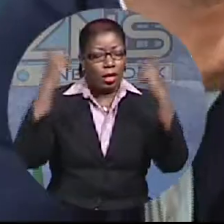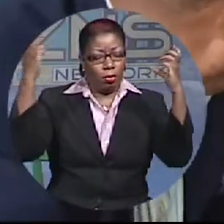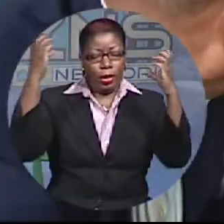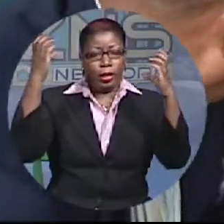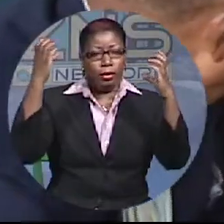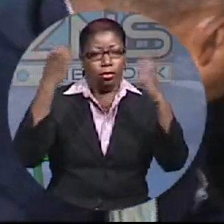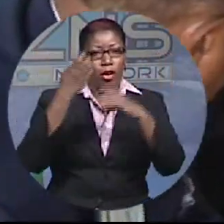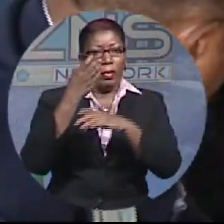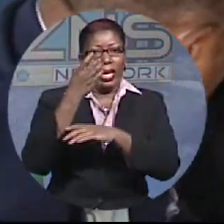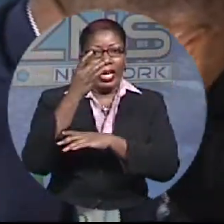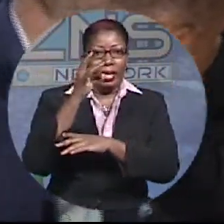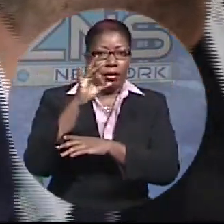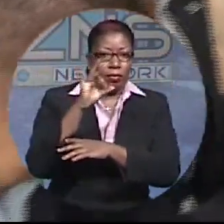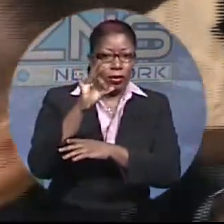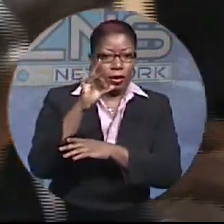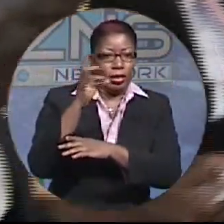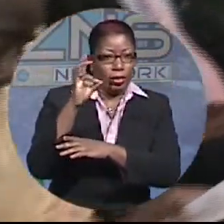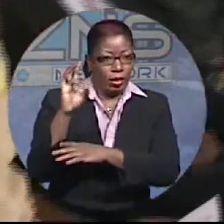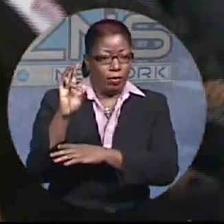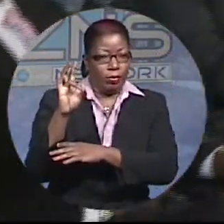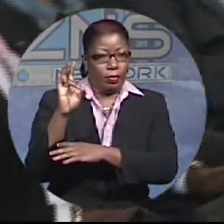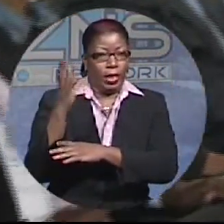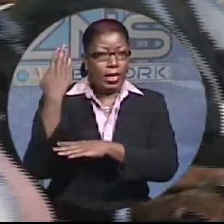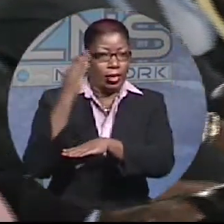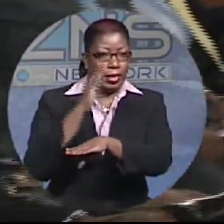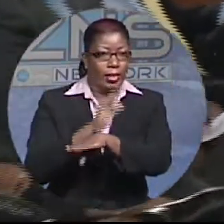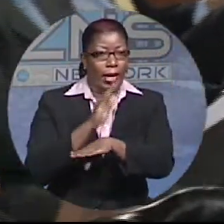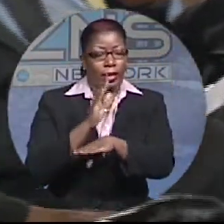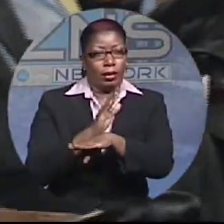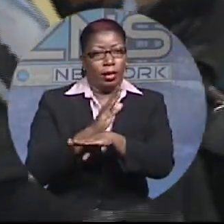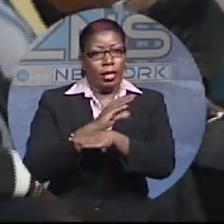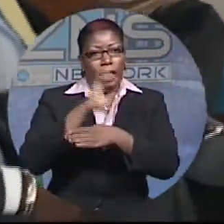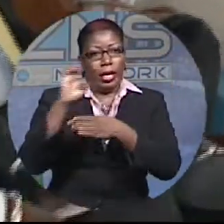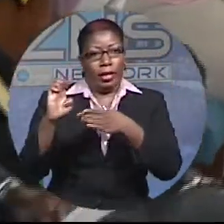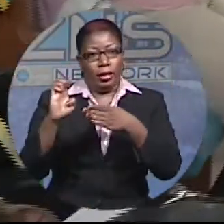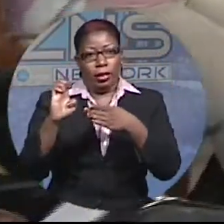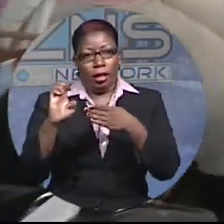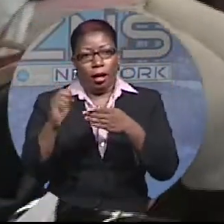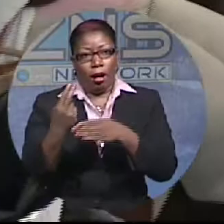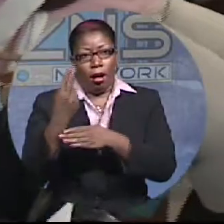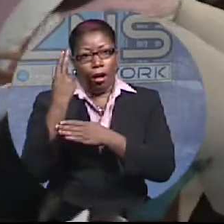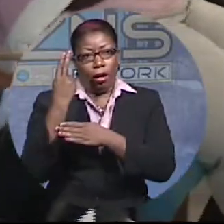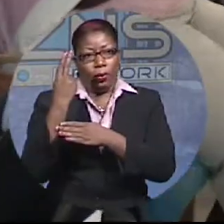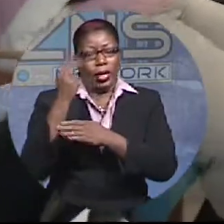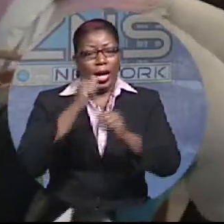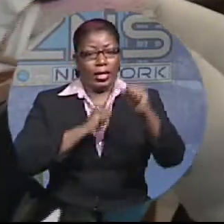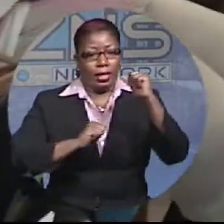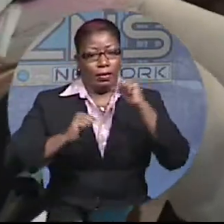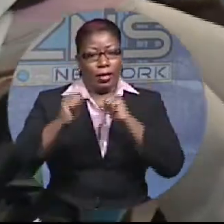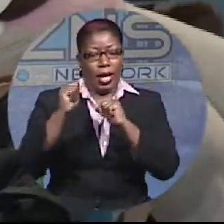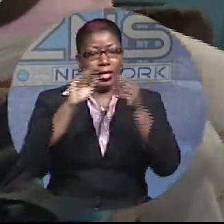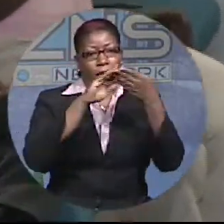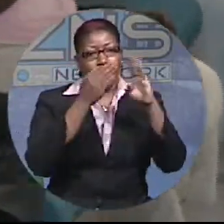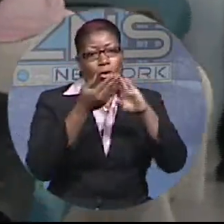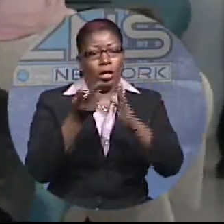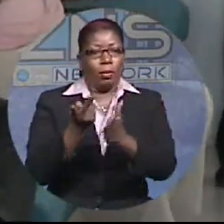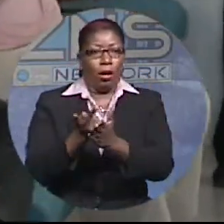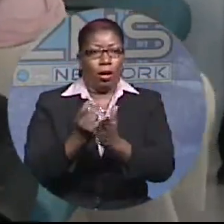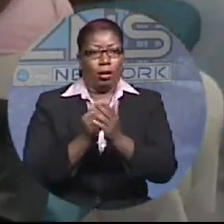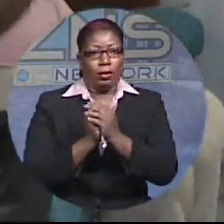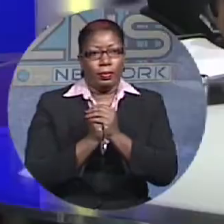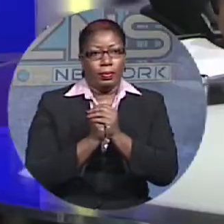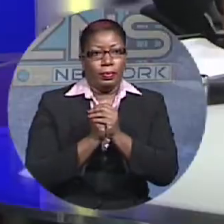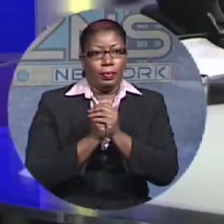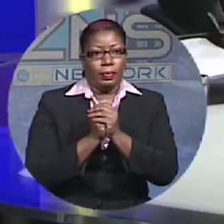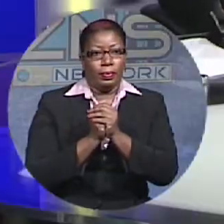1870. Fox Hill Day wraps up Tuesday night with cultural activities at their community park. For the ZNS Network News, I'm Cyan